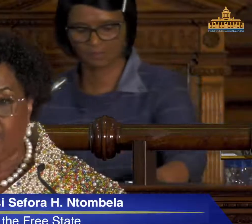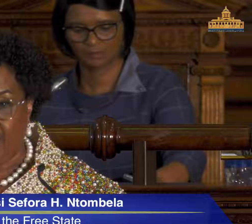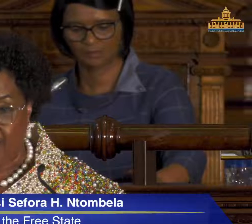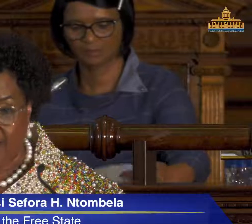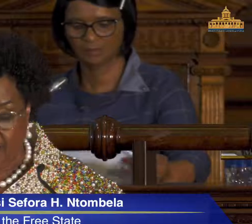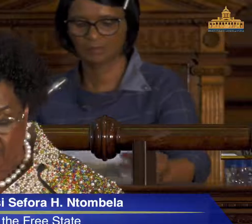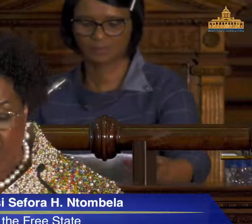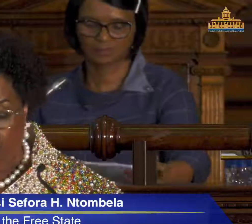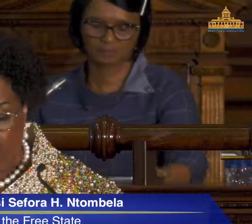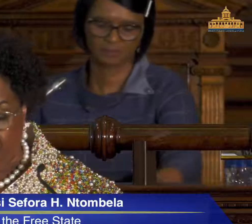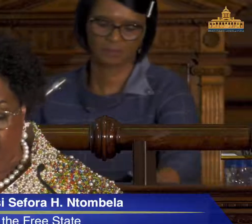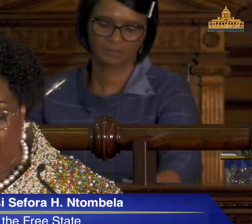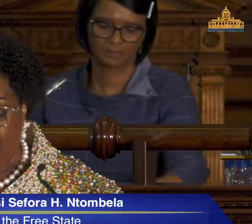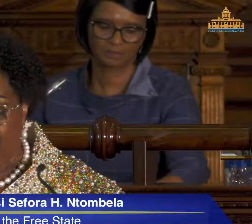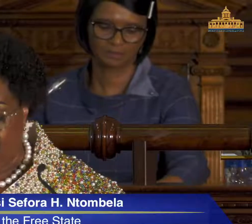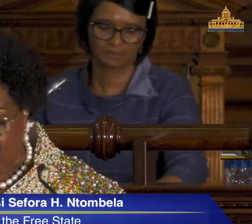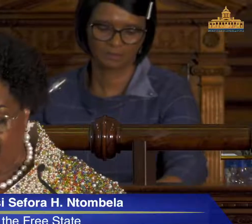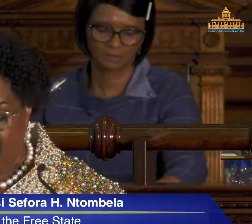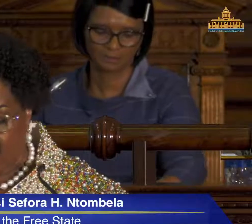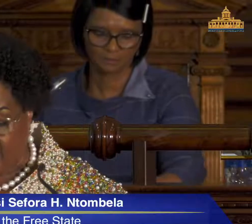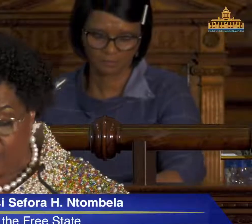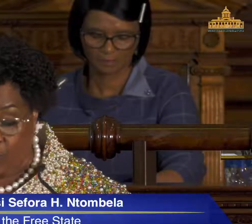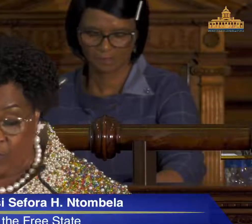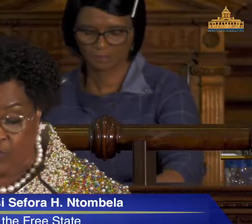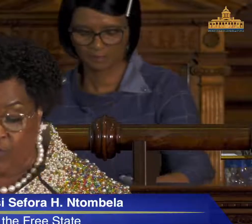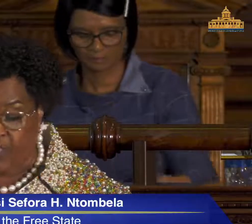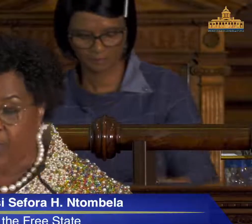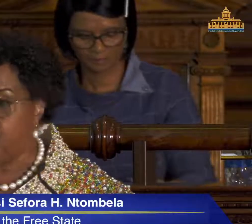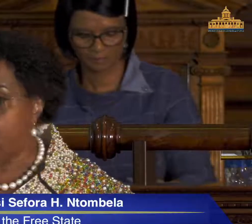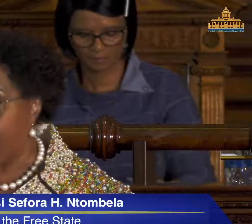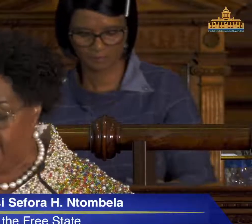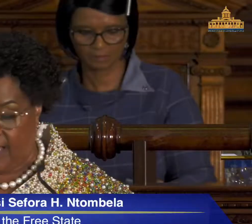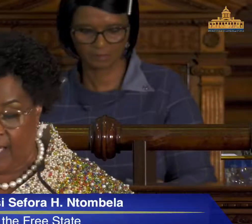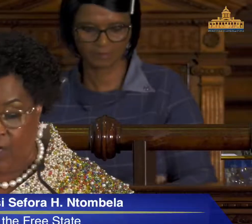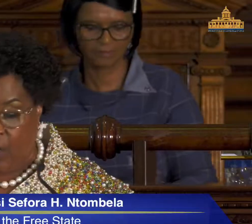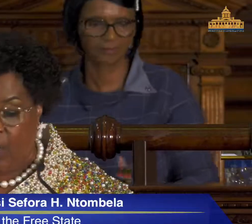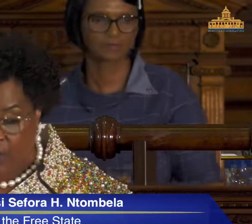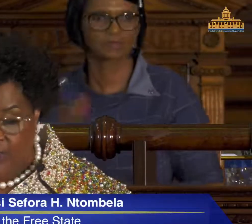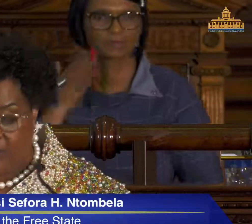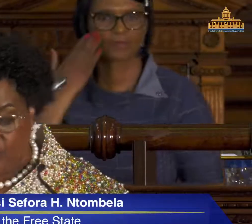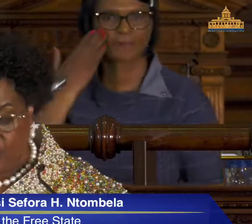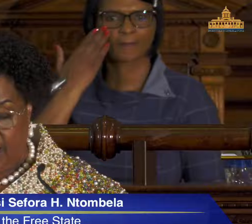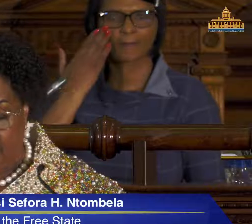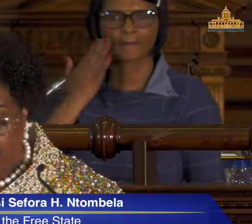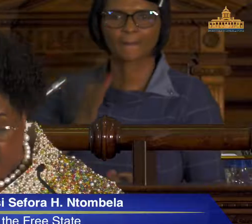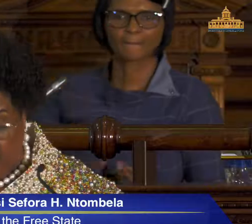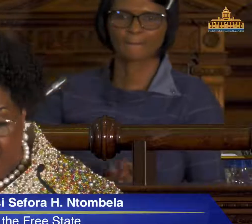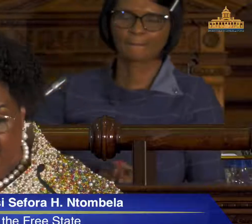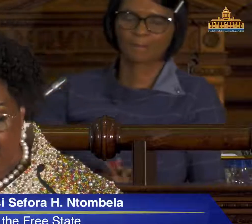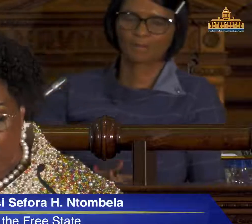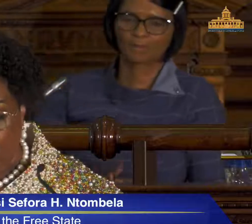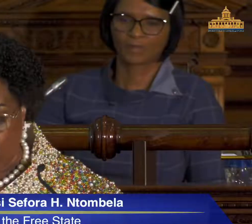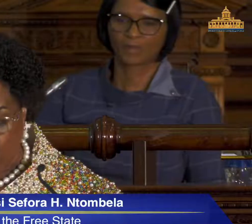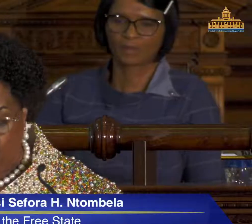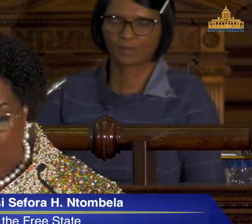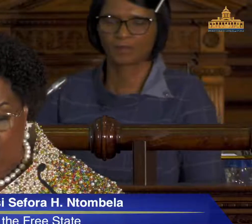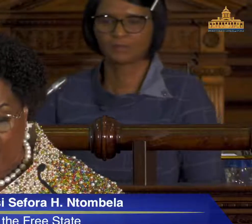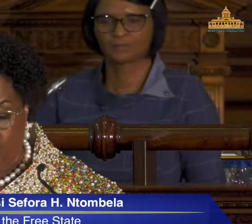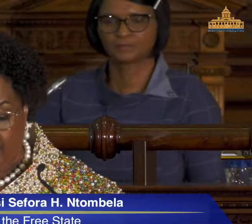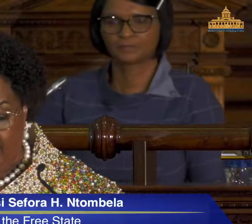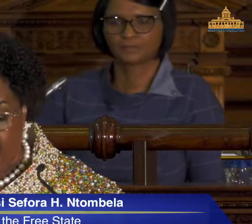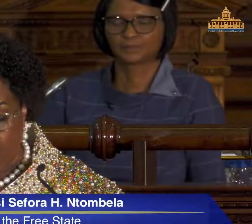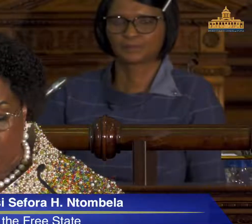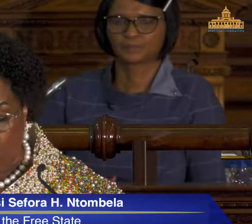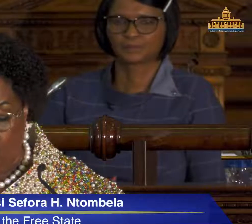must just give our people service delivery. And we are going to do it together all the political parties, we are going to